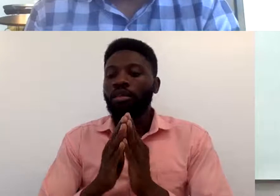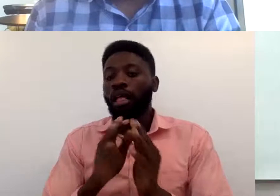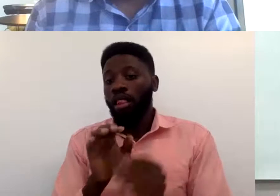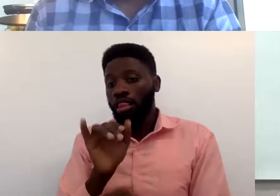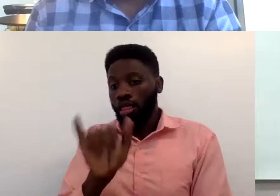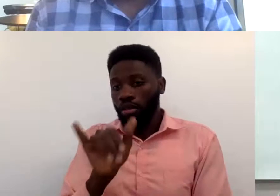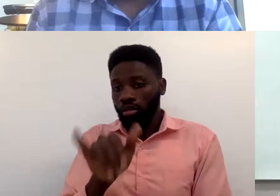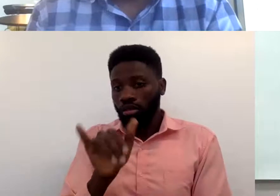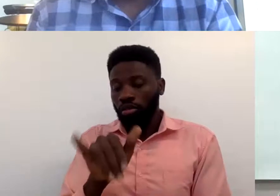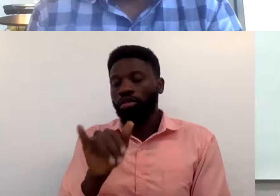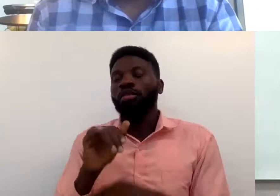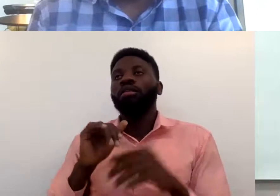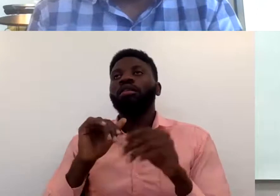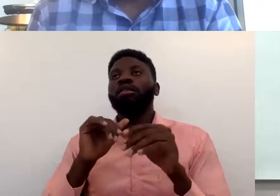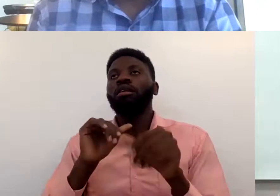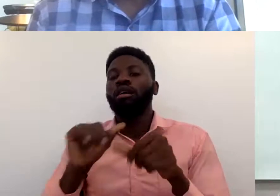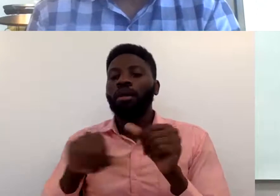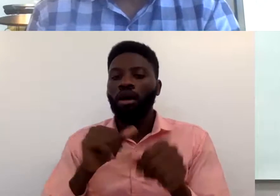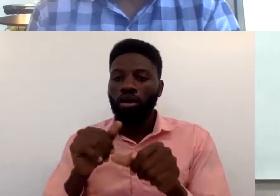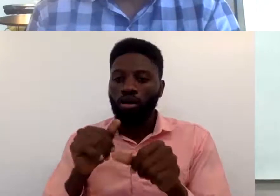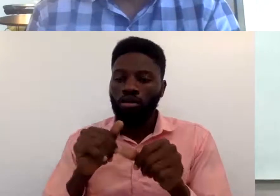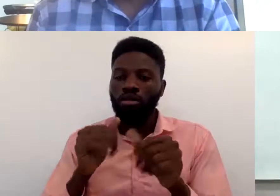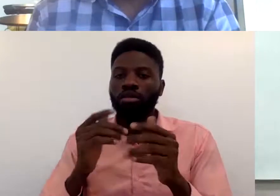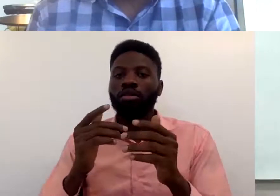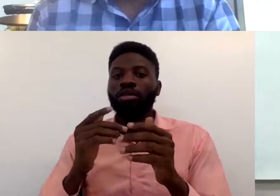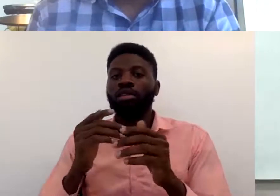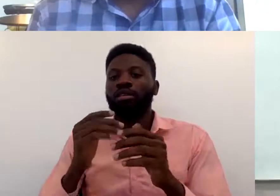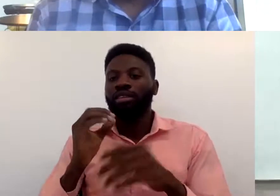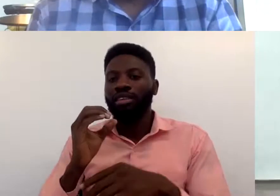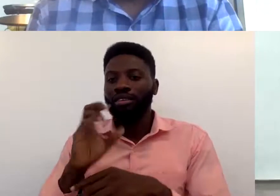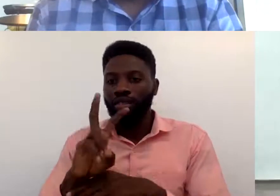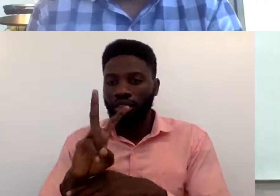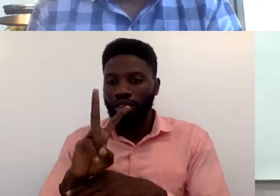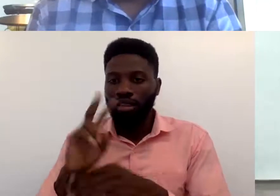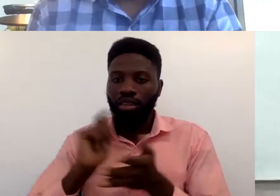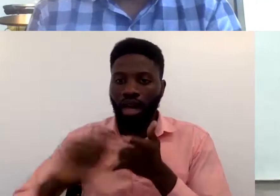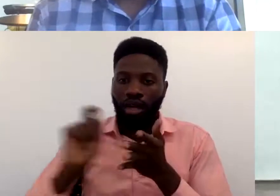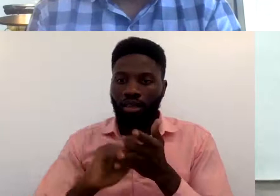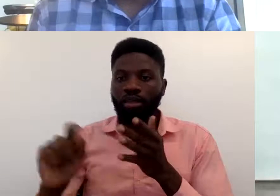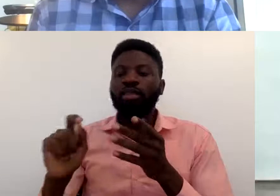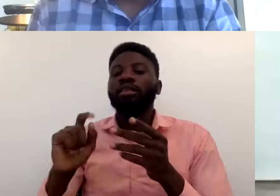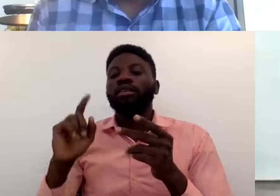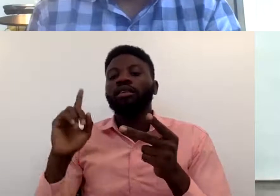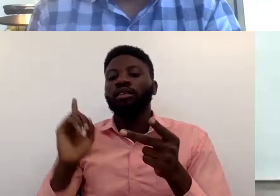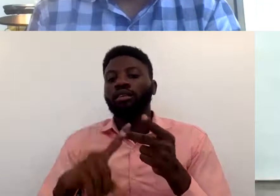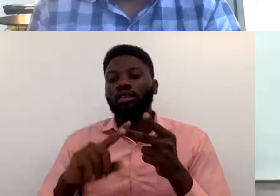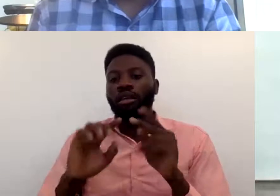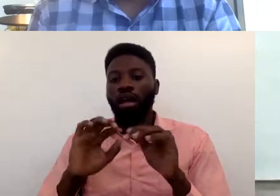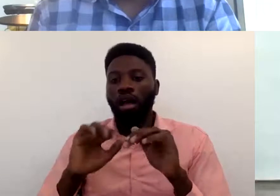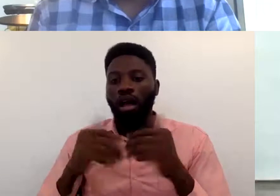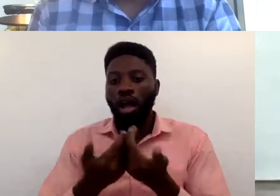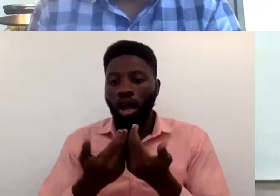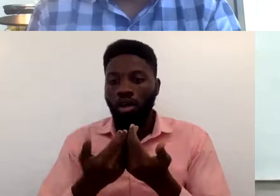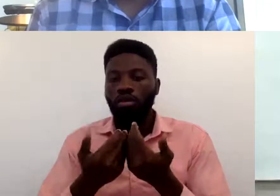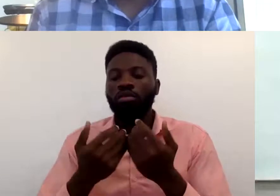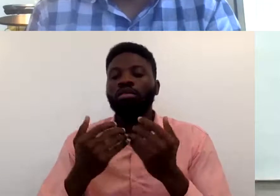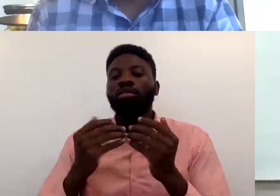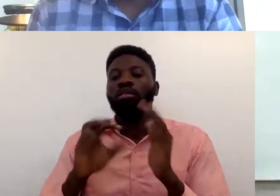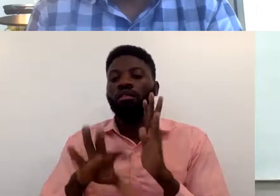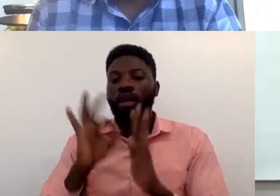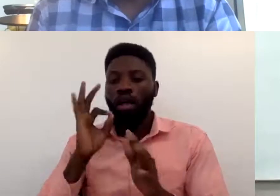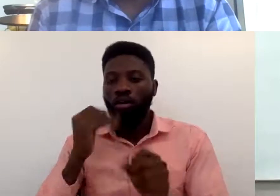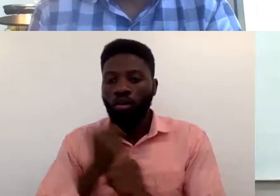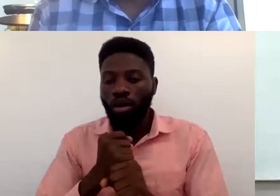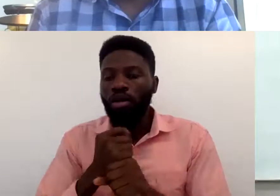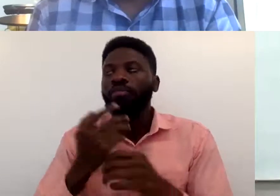is about CV writing, is about how to find work, how to